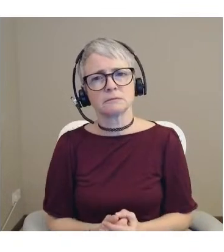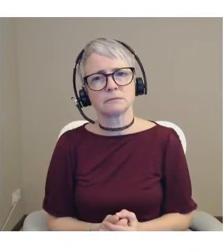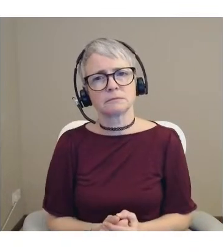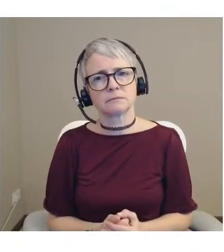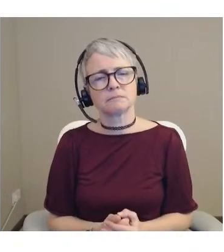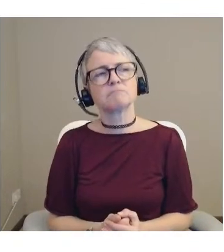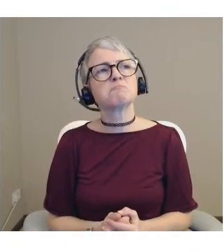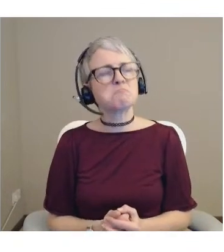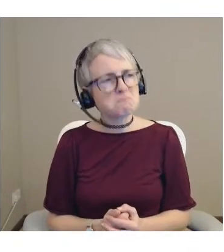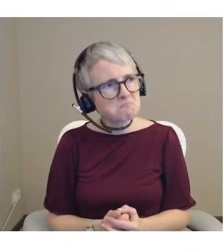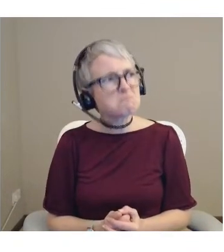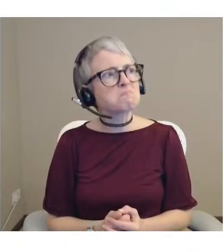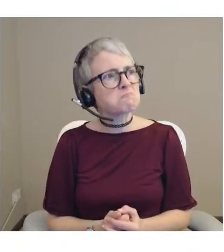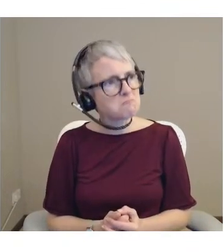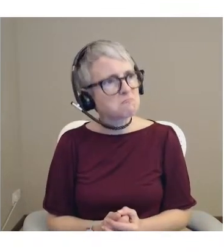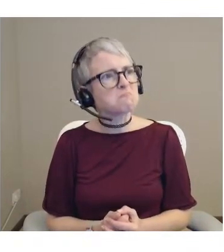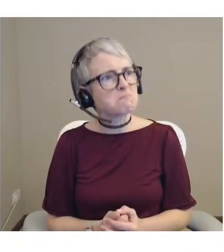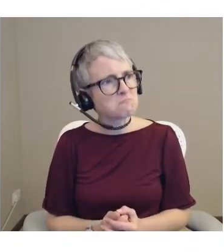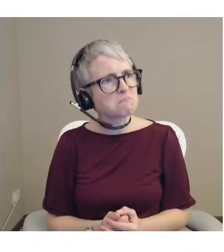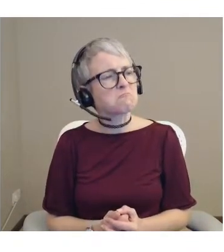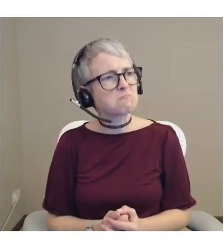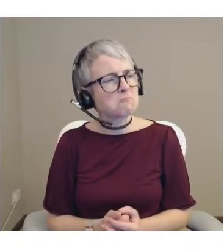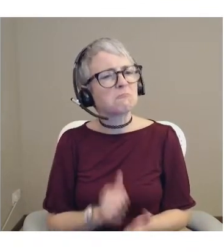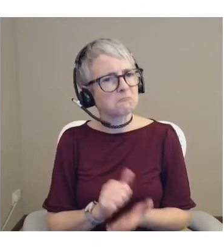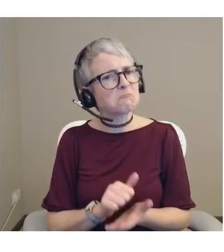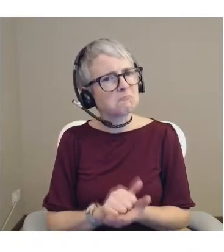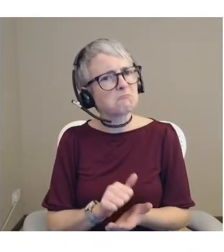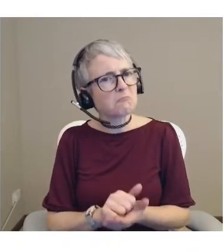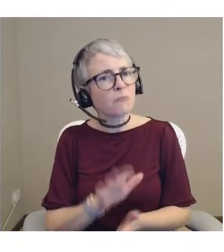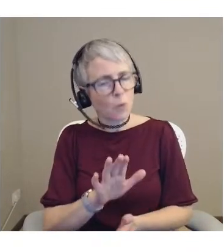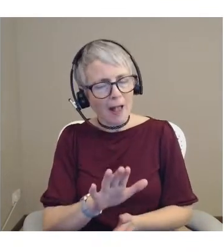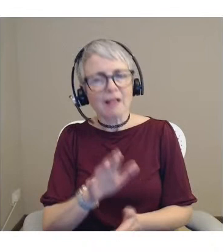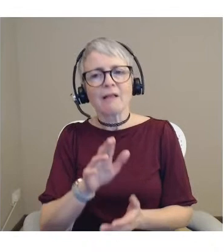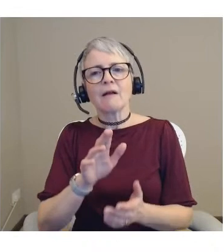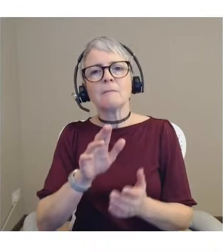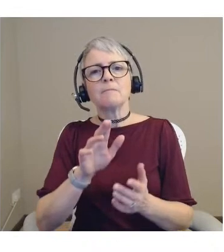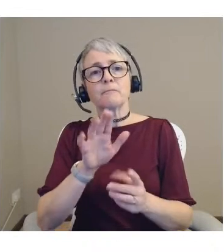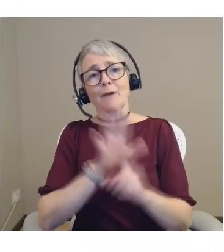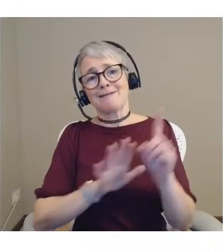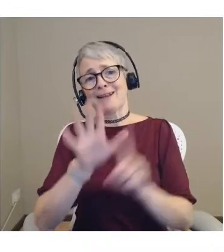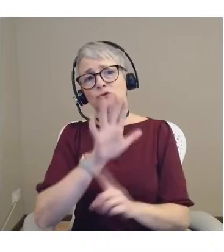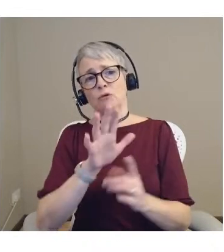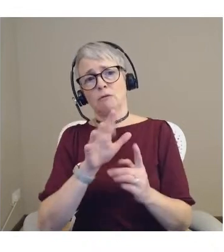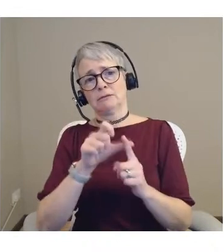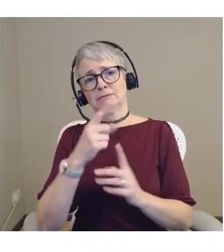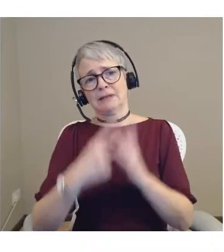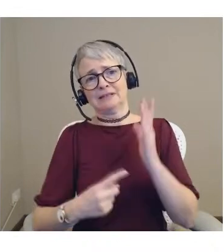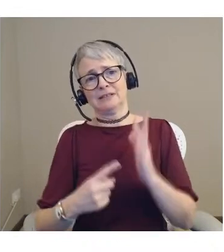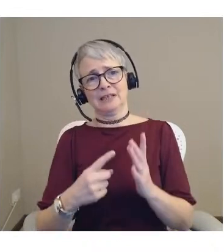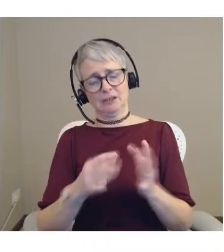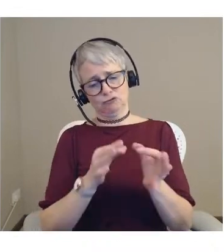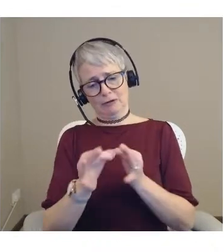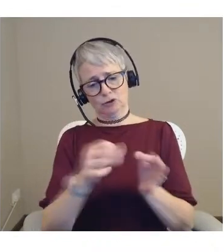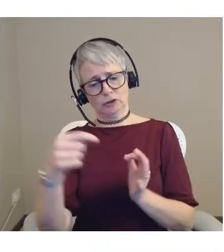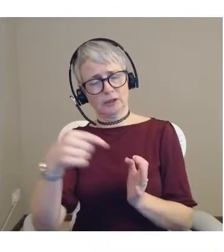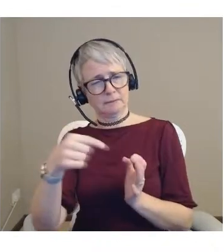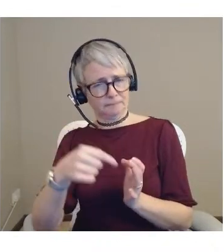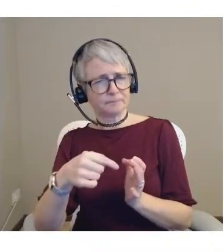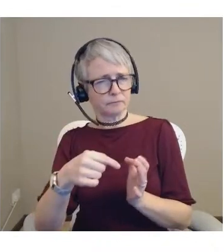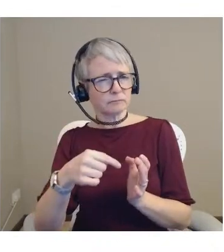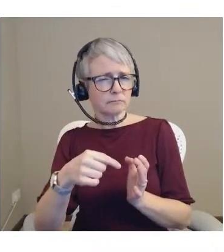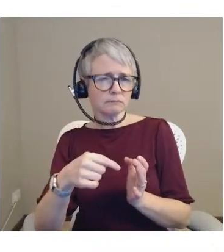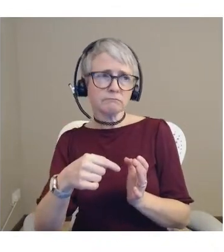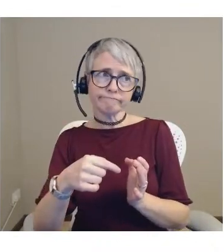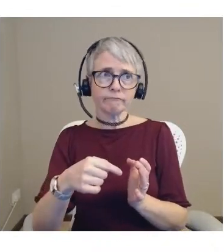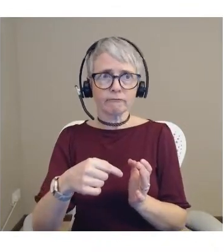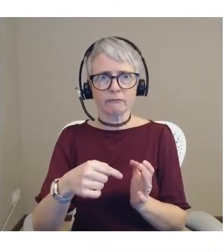Yeah, absolutely. Well, the National Disability Strategy, it articulates really big ambitions